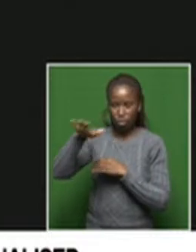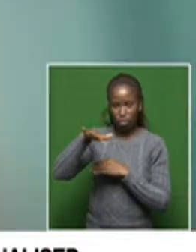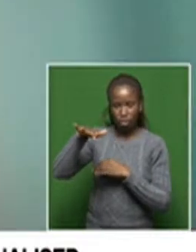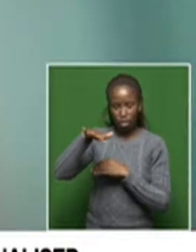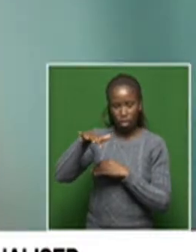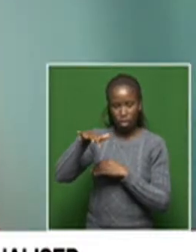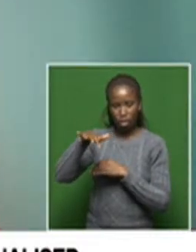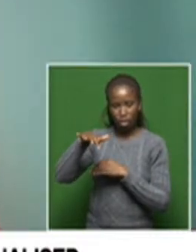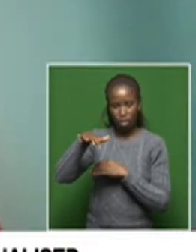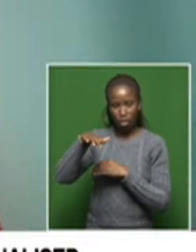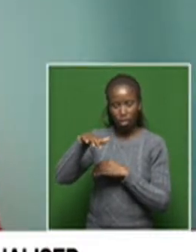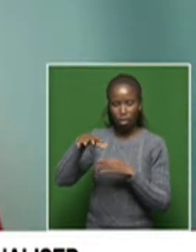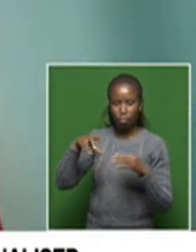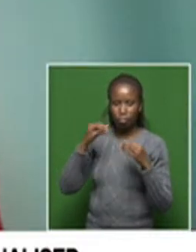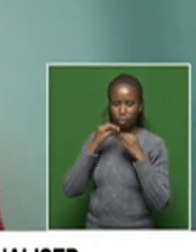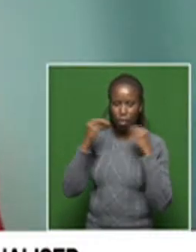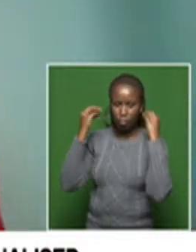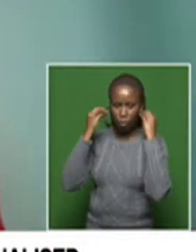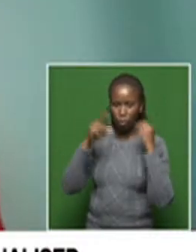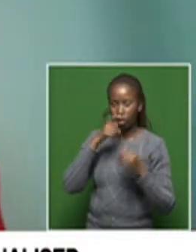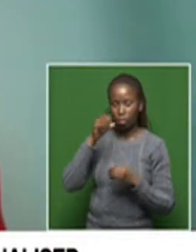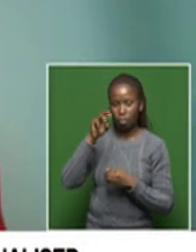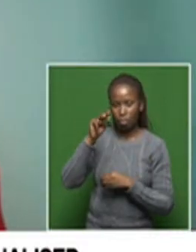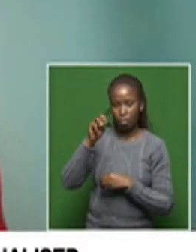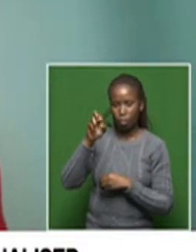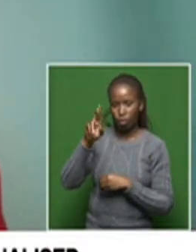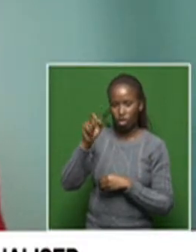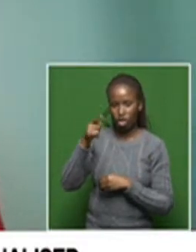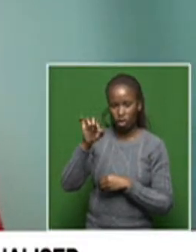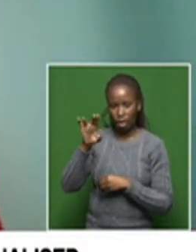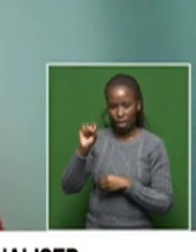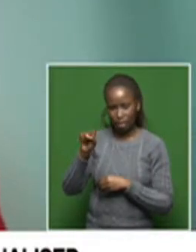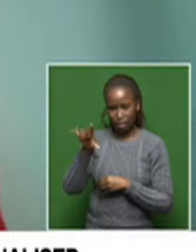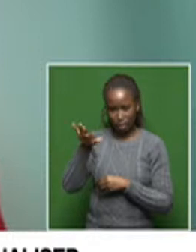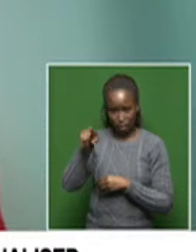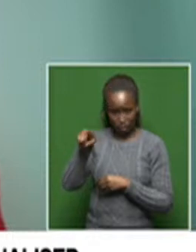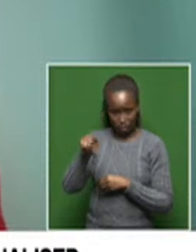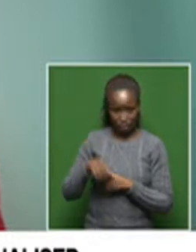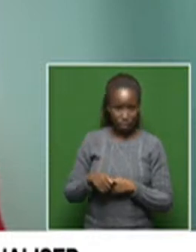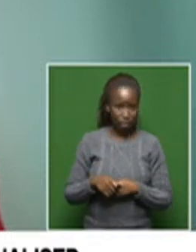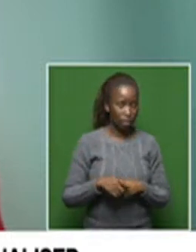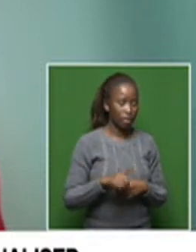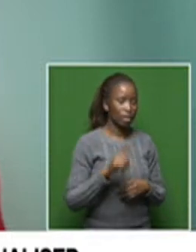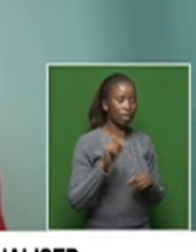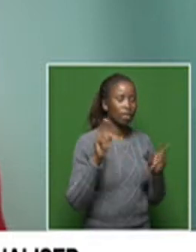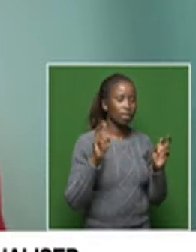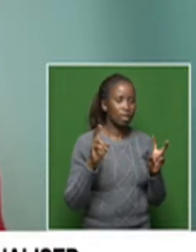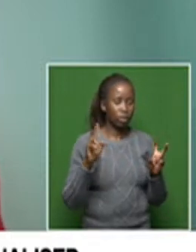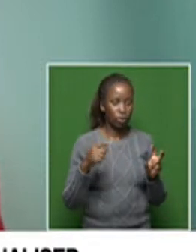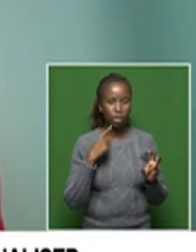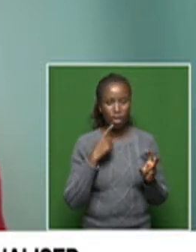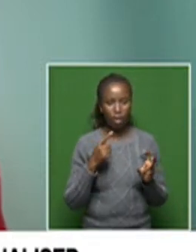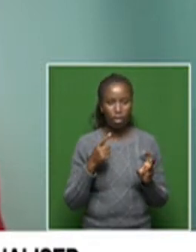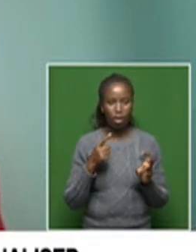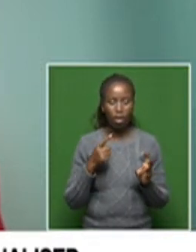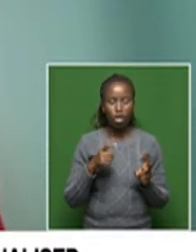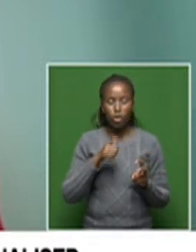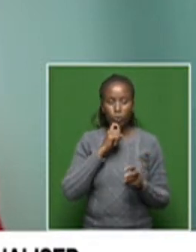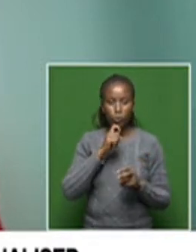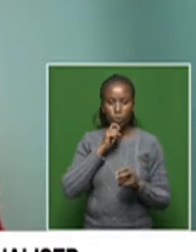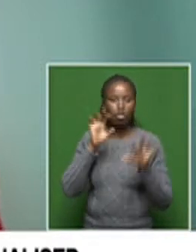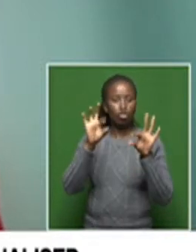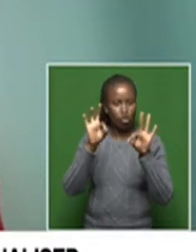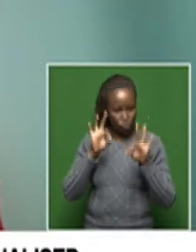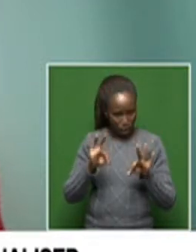Yes, so I think that there is investigations ongoing, and that's also the issue about choosing the right vaccine for the